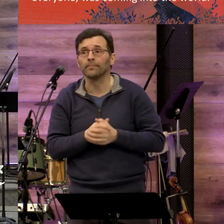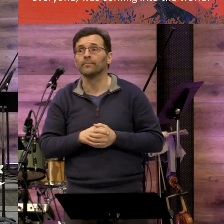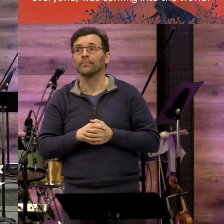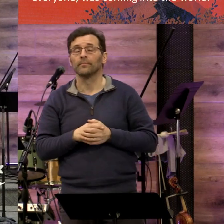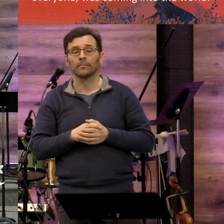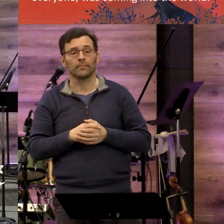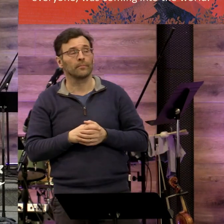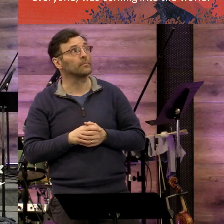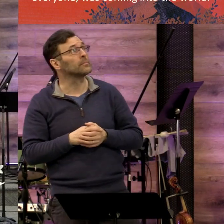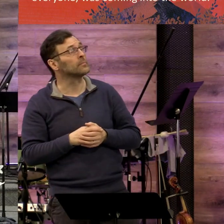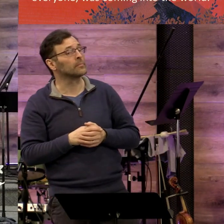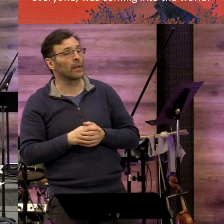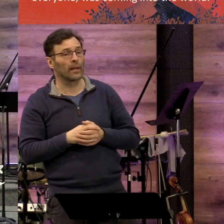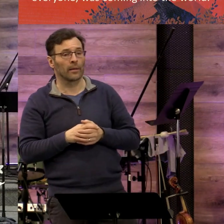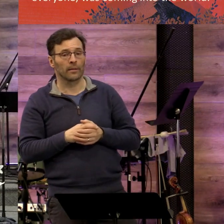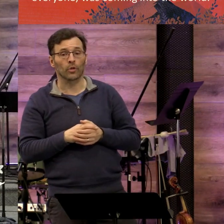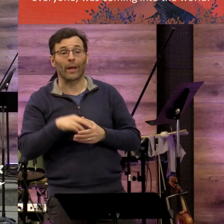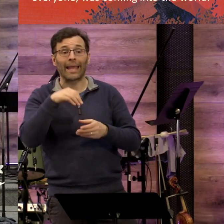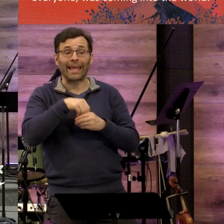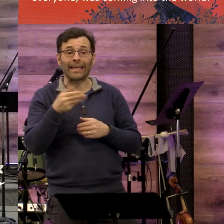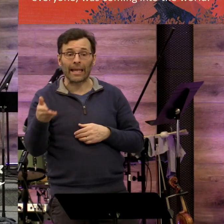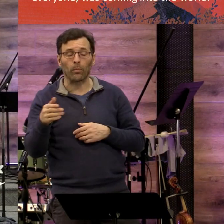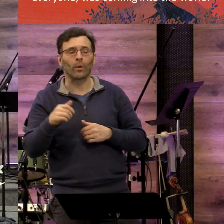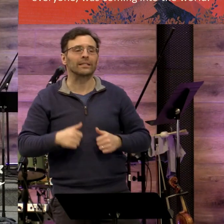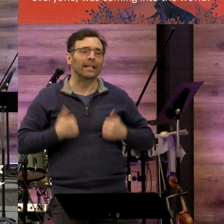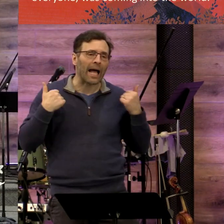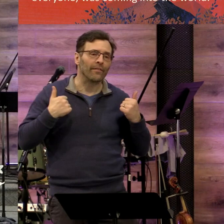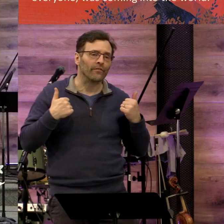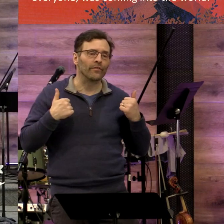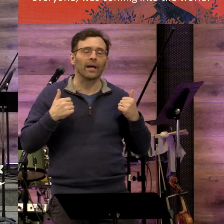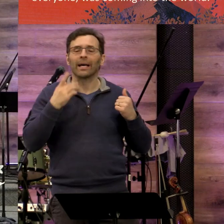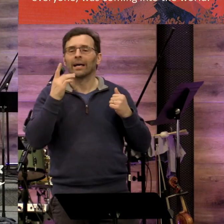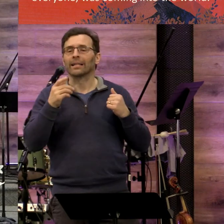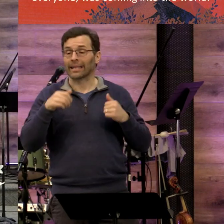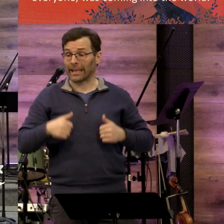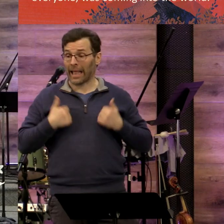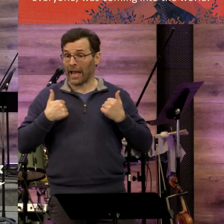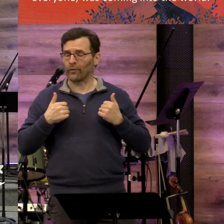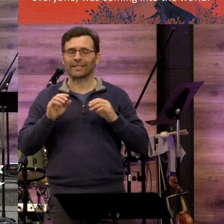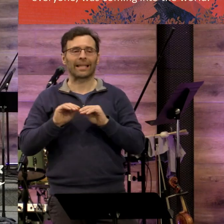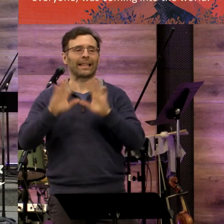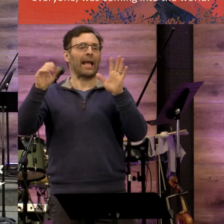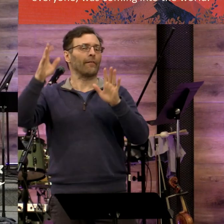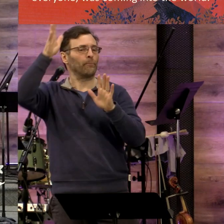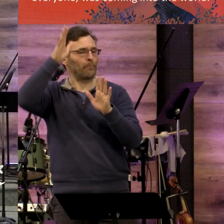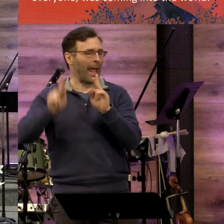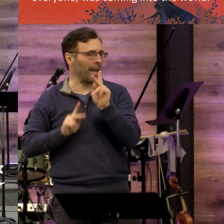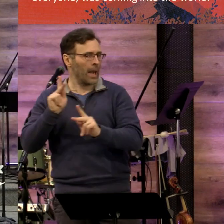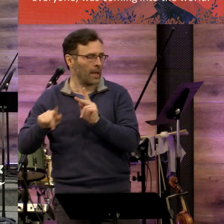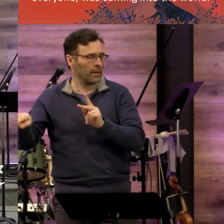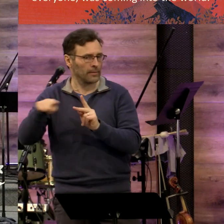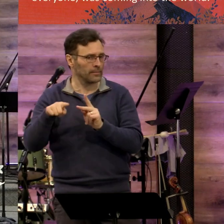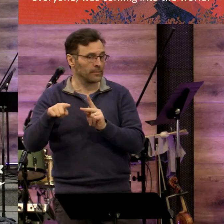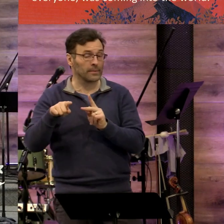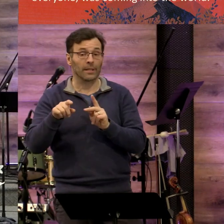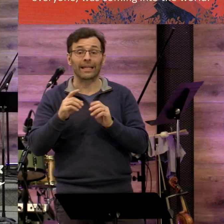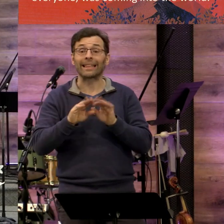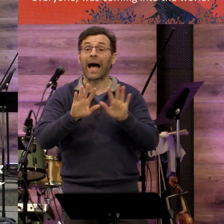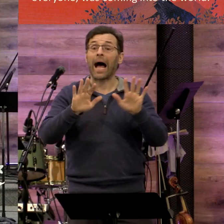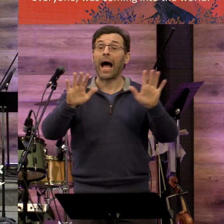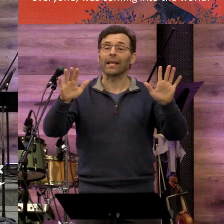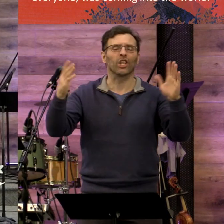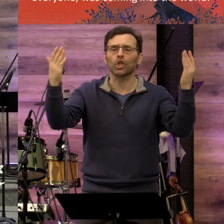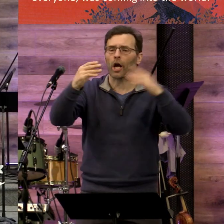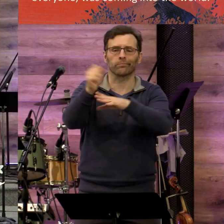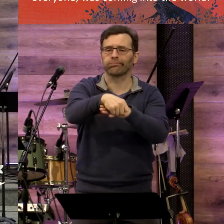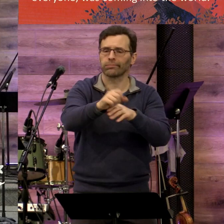8 and 9. In him was life, and the life was the light of men. The light shines in the darkness, and the darkness has not overcome it.